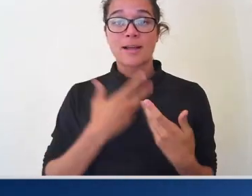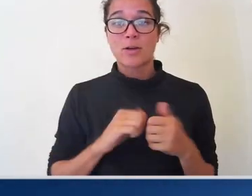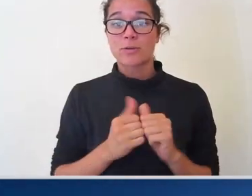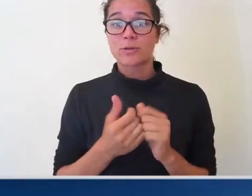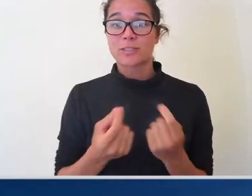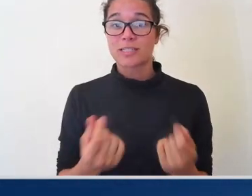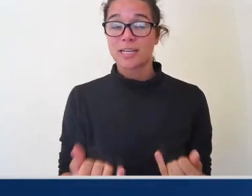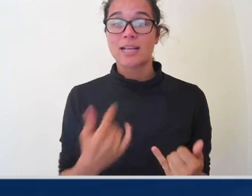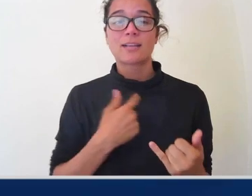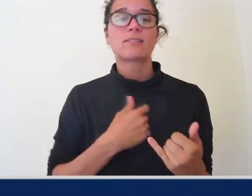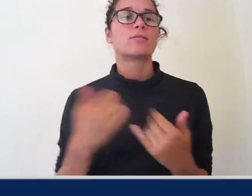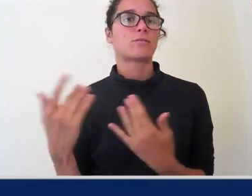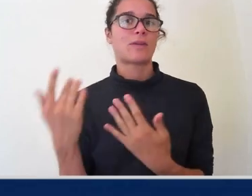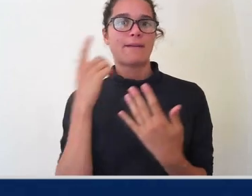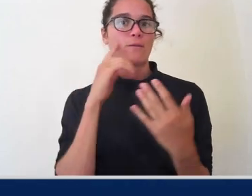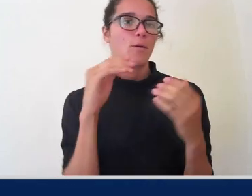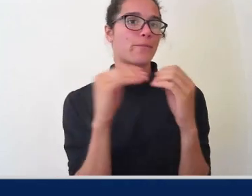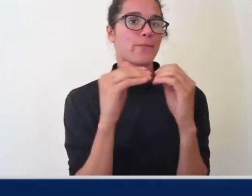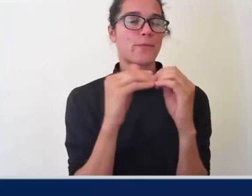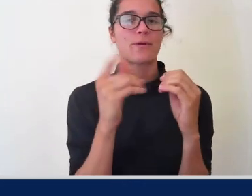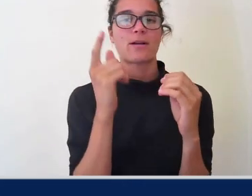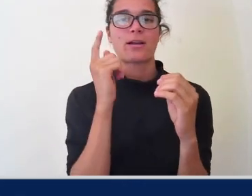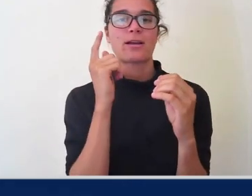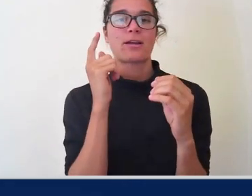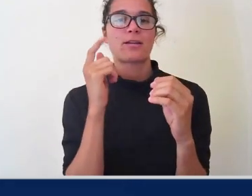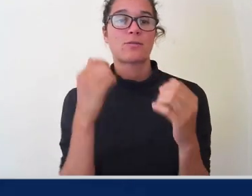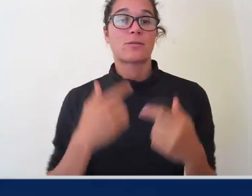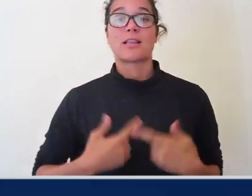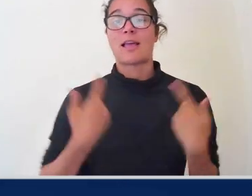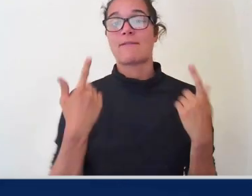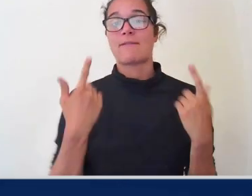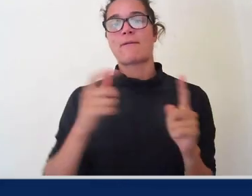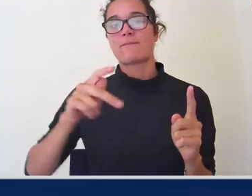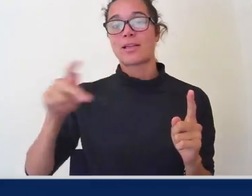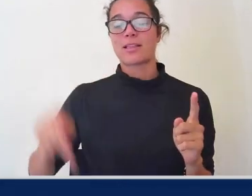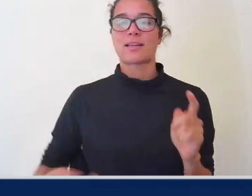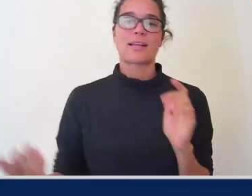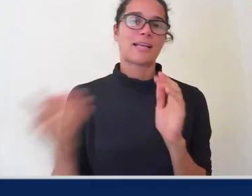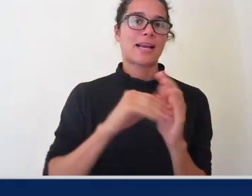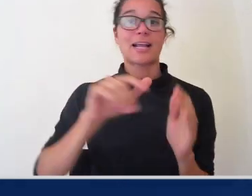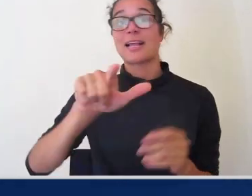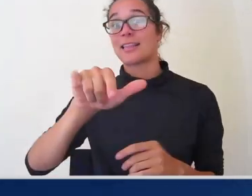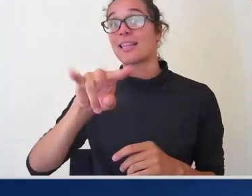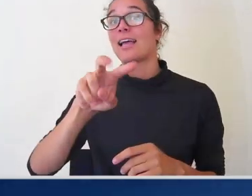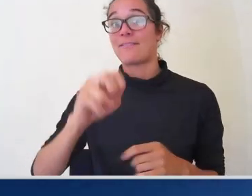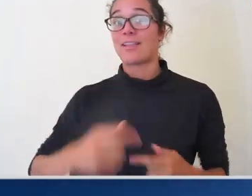AWS OnAir live at Reinforce in Philly. Again, live. So we're watching the chat. We're answering your questions in